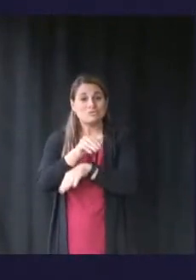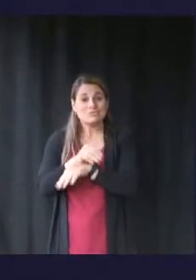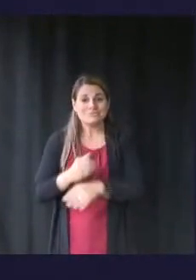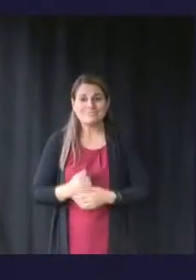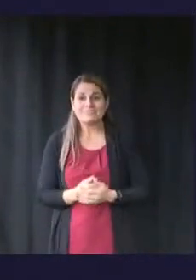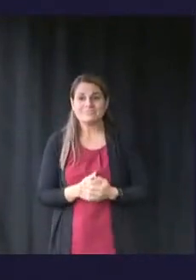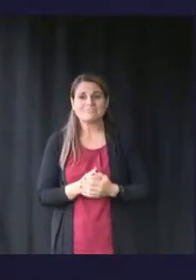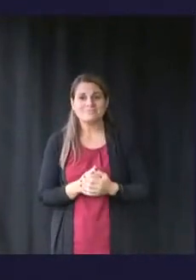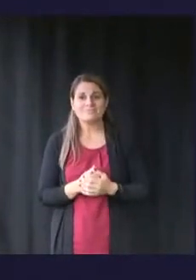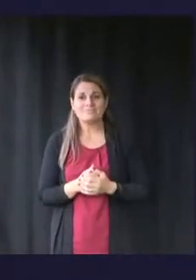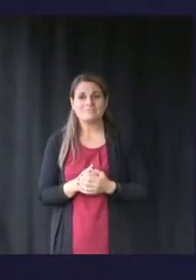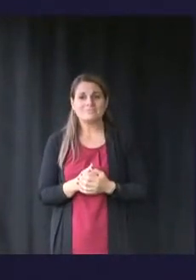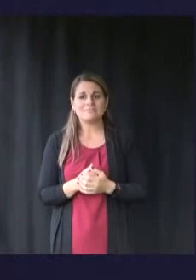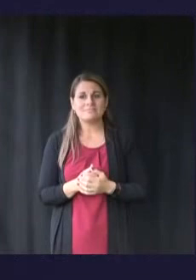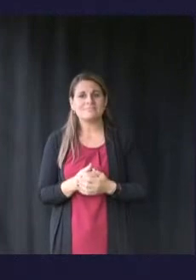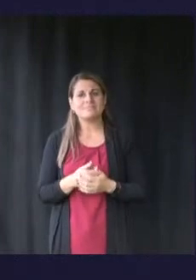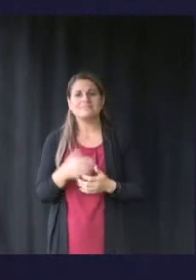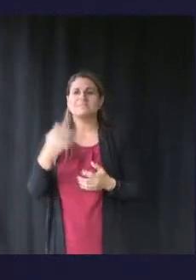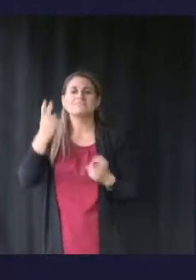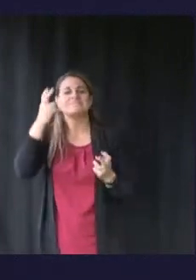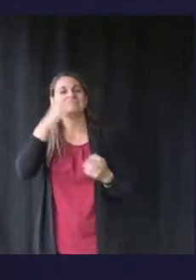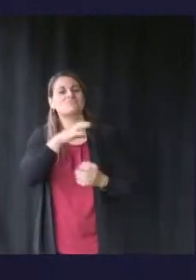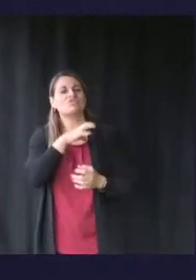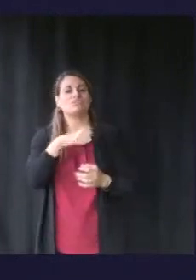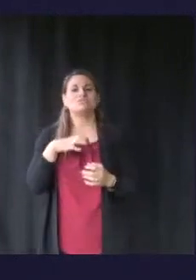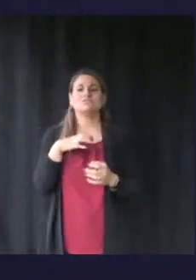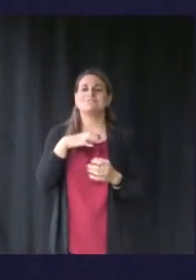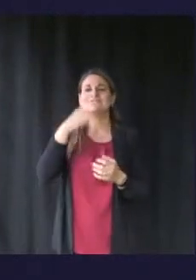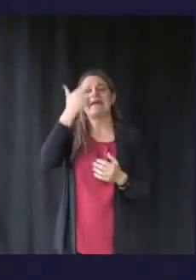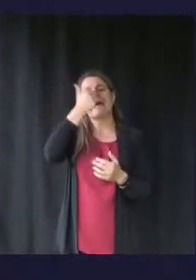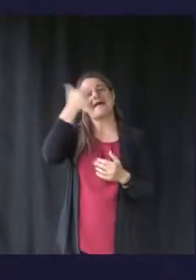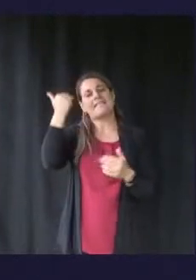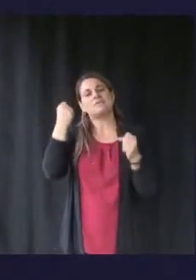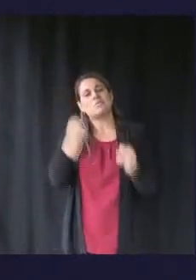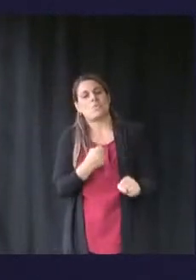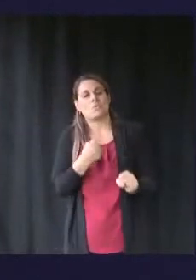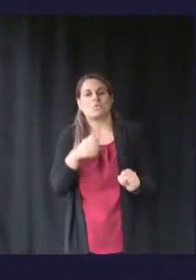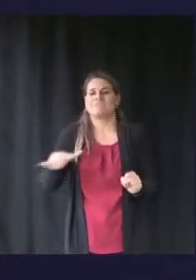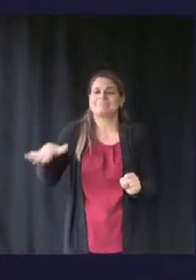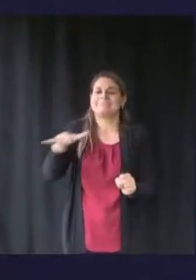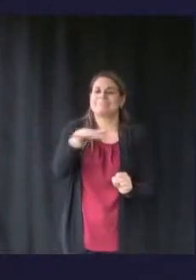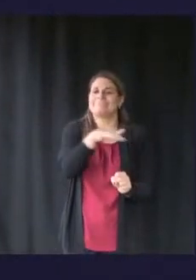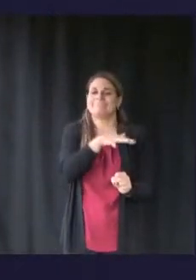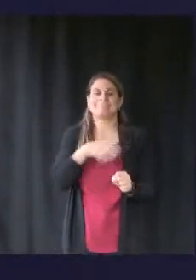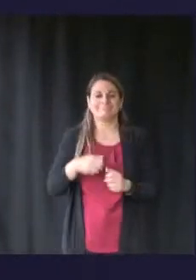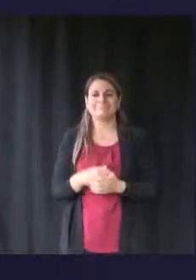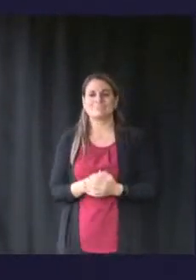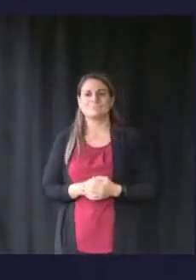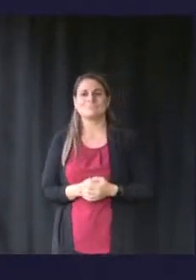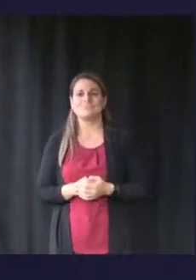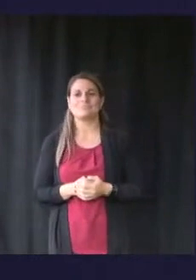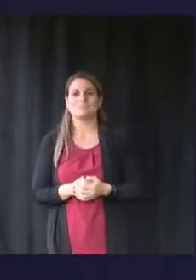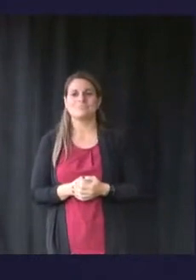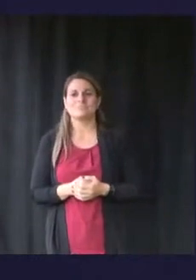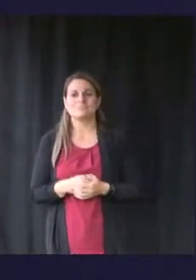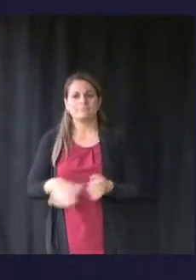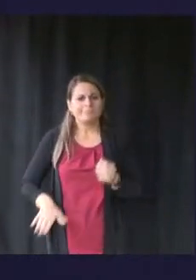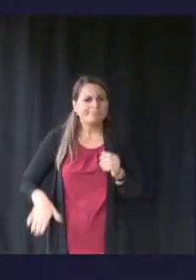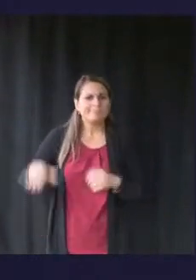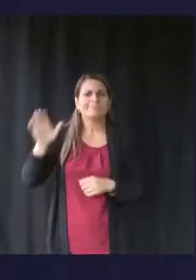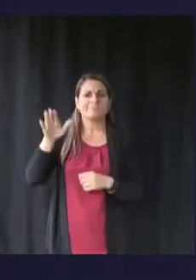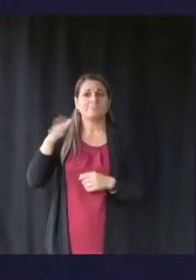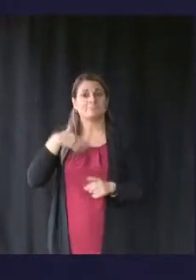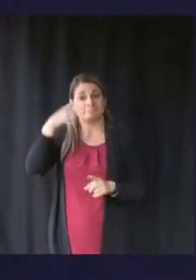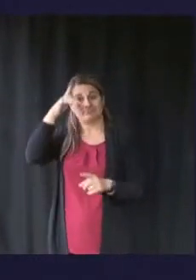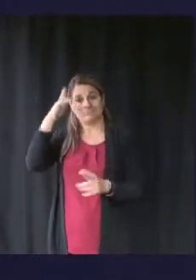Christian. He happened to be a Catholic, but he's a righteous Christian. And growing up, my dad would come home for dinner before